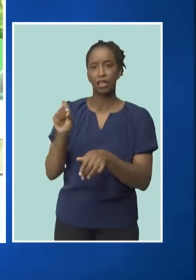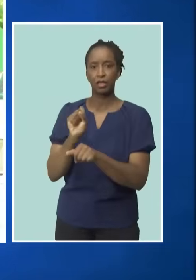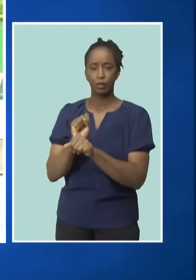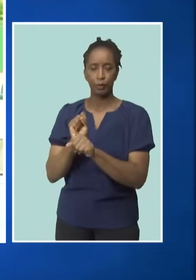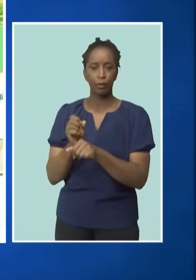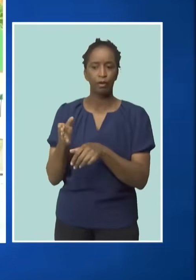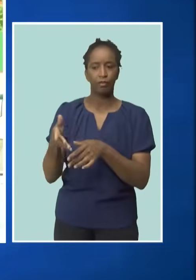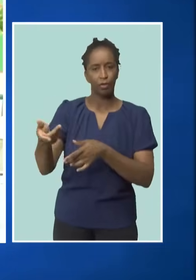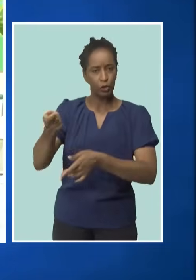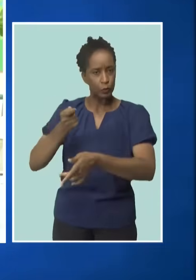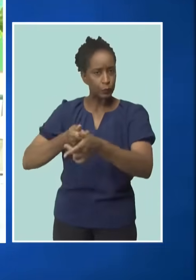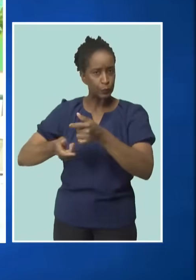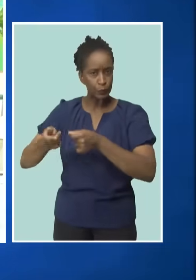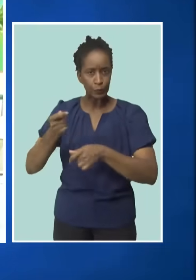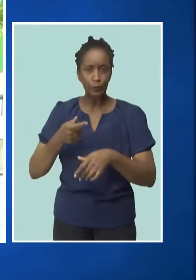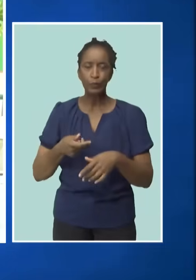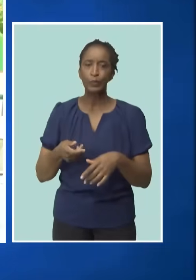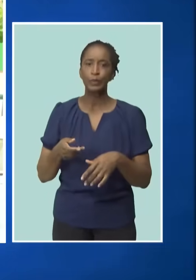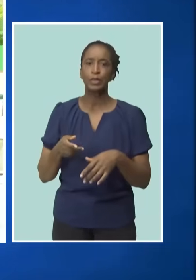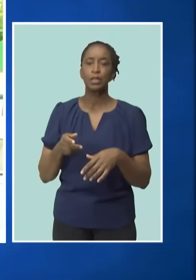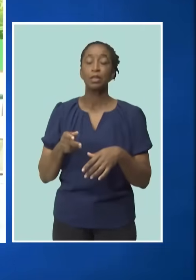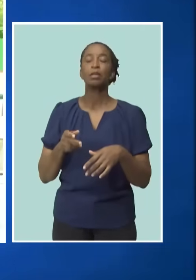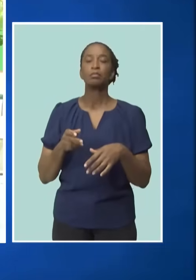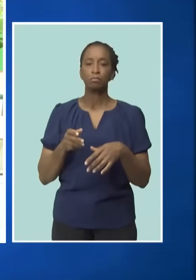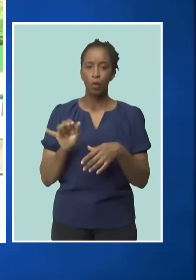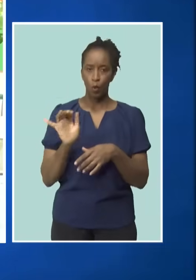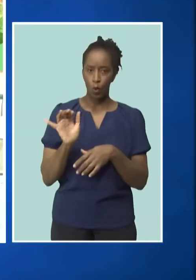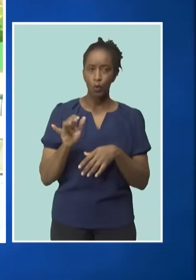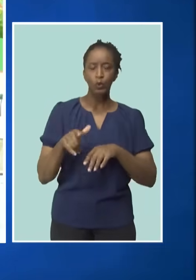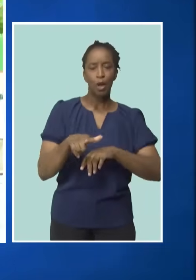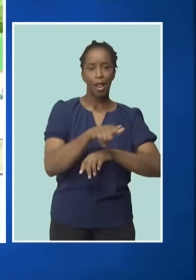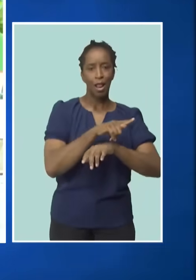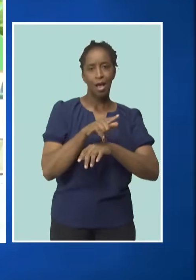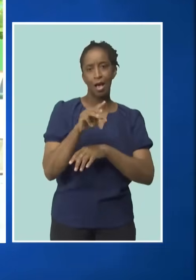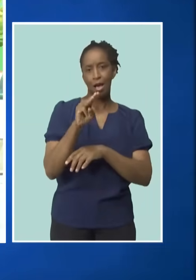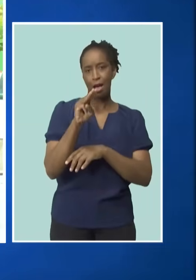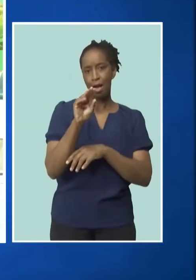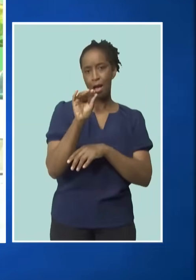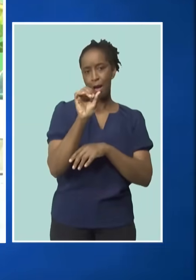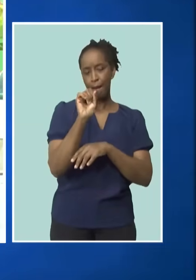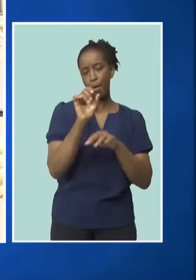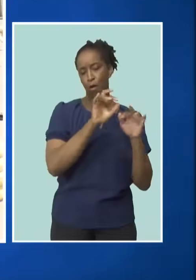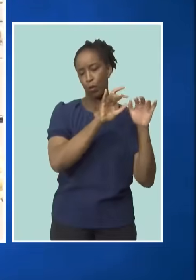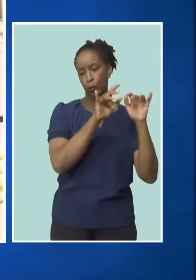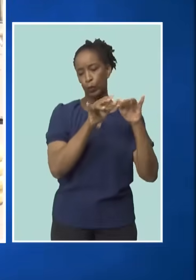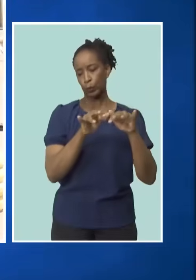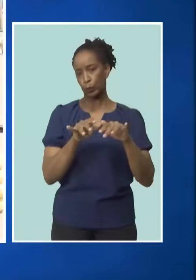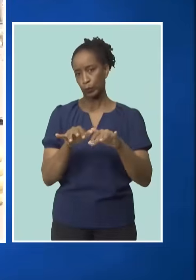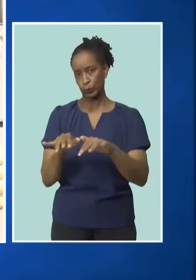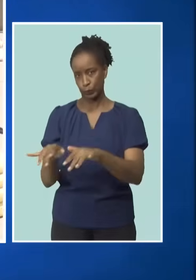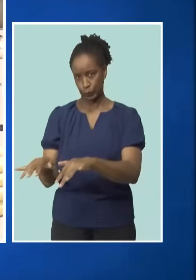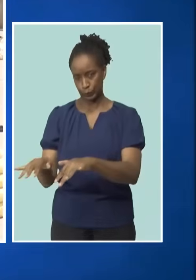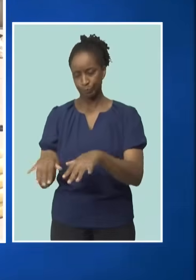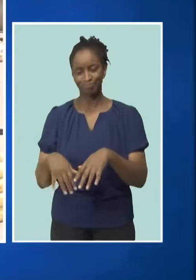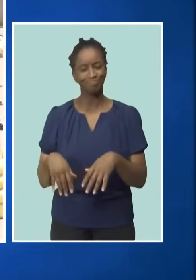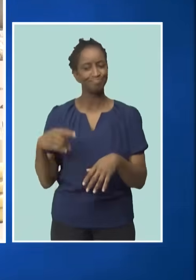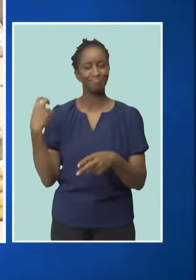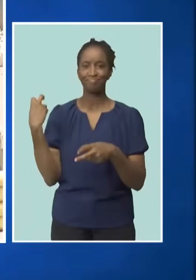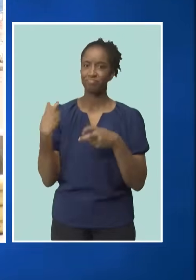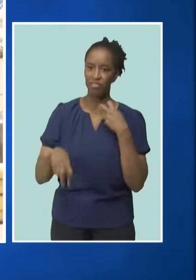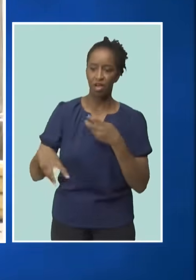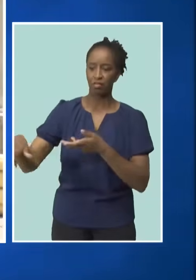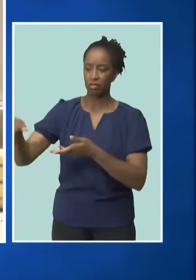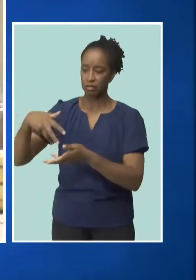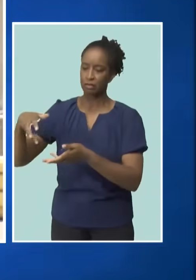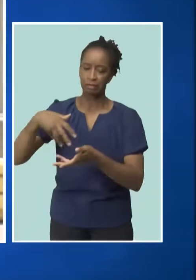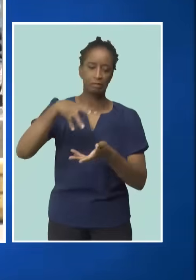is that we got a lot of moss above the land coming down. So it's going to be an upward battle. Last week, fisherfolk at Consett